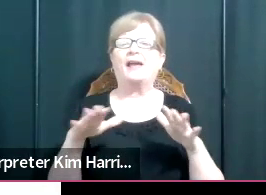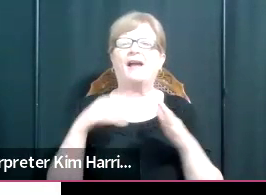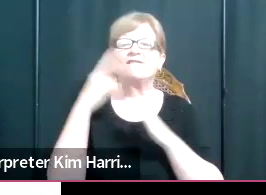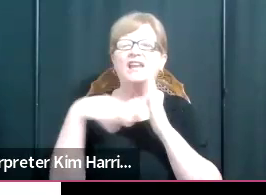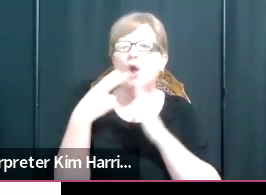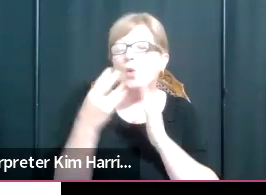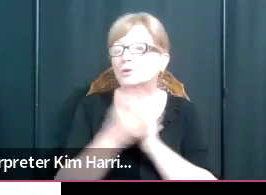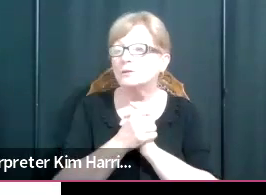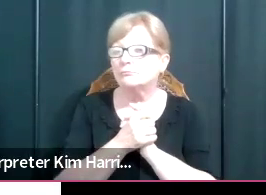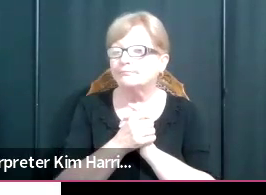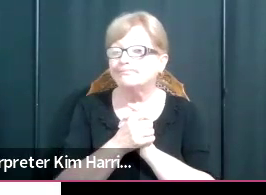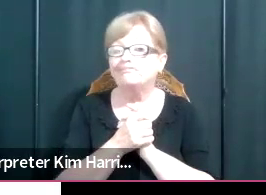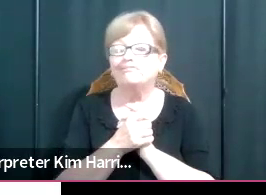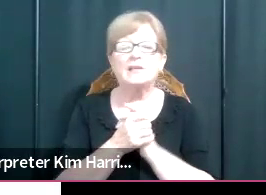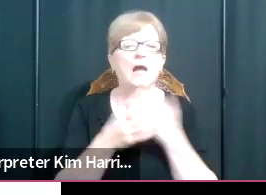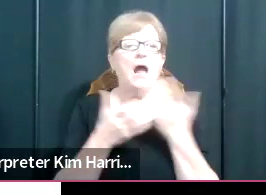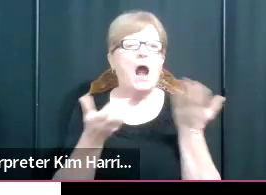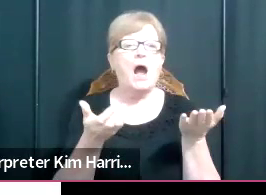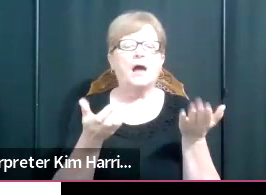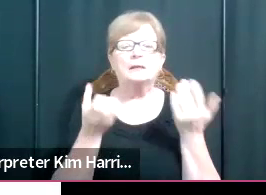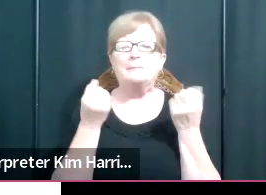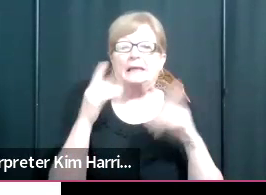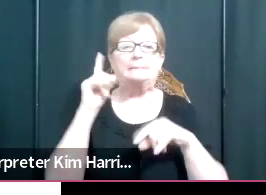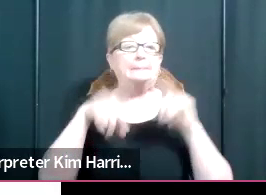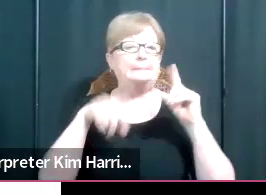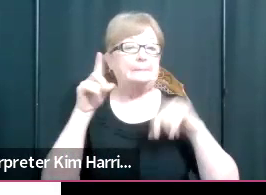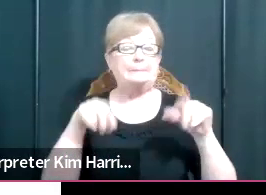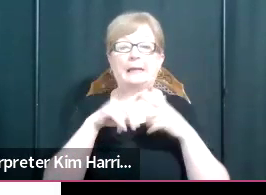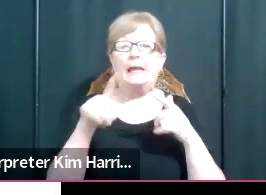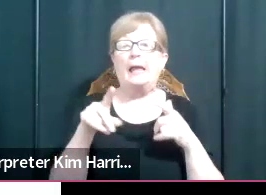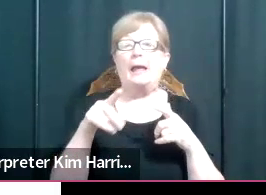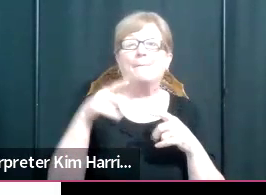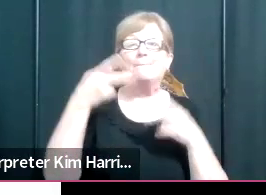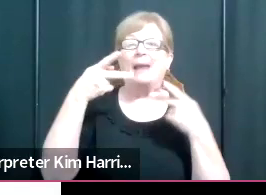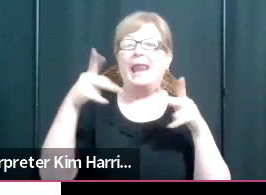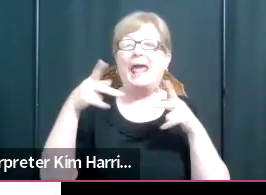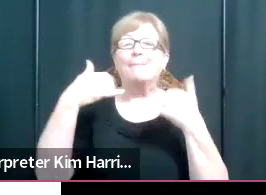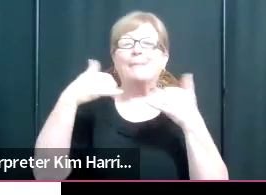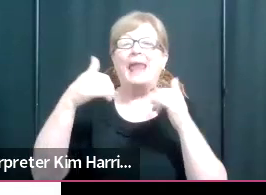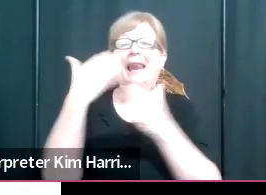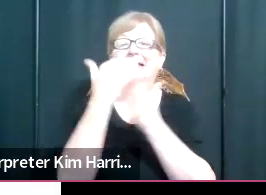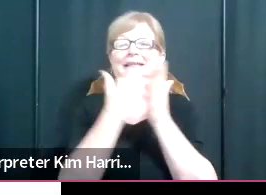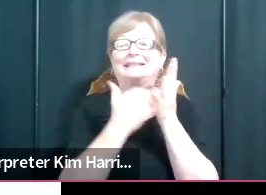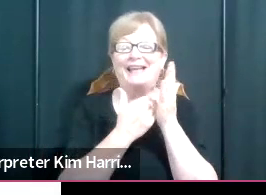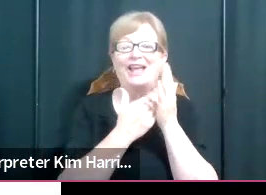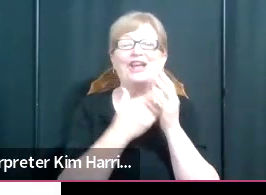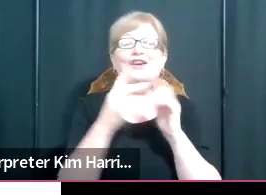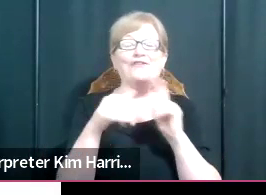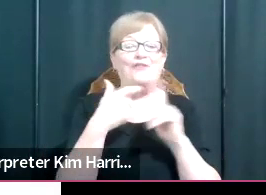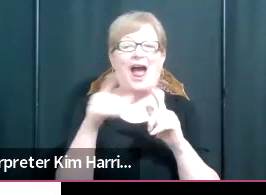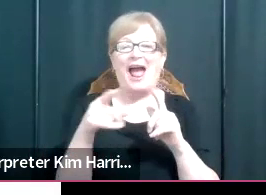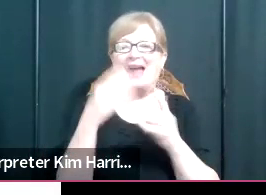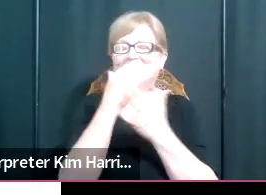calming videos. There's all kinds of YouTube playlists out there with different videos for different purposes. I just listed